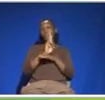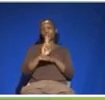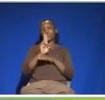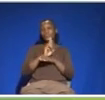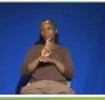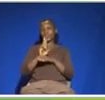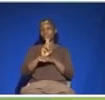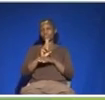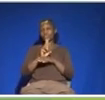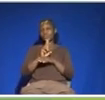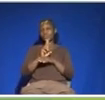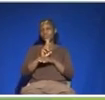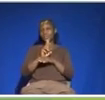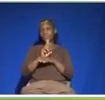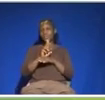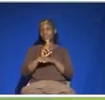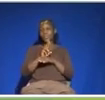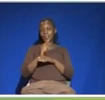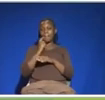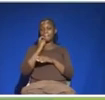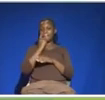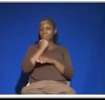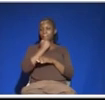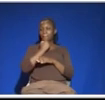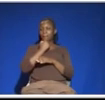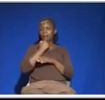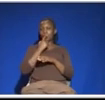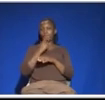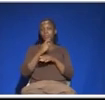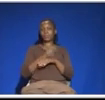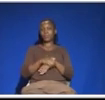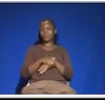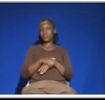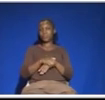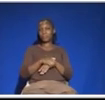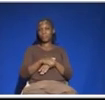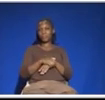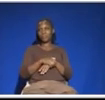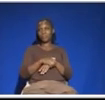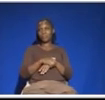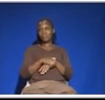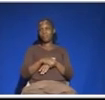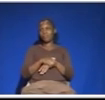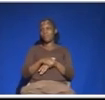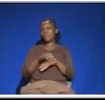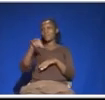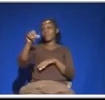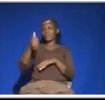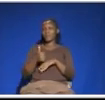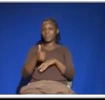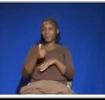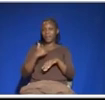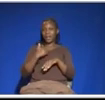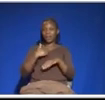use the lining of the buccal cavity again, like frogs. Another feature is the